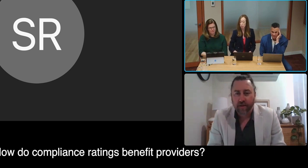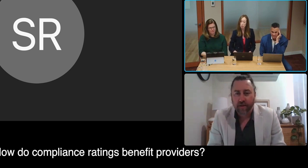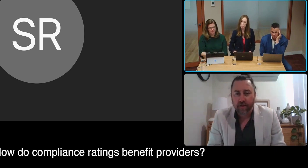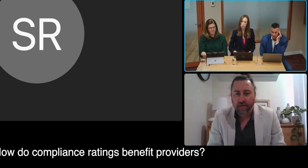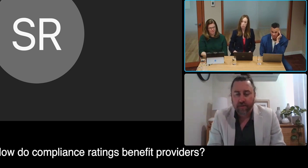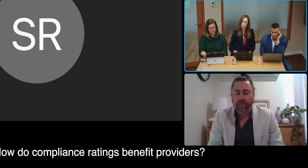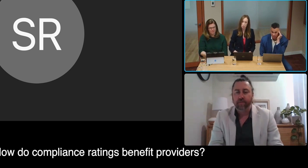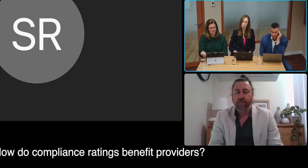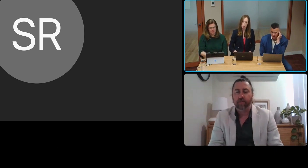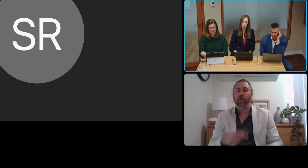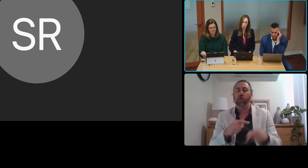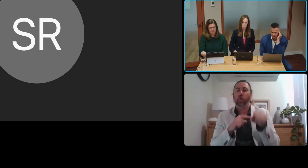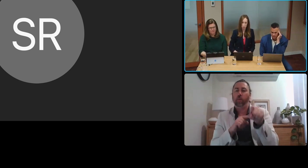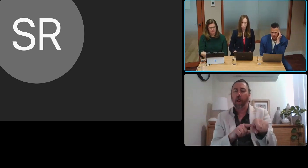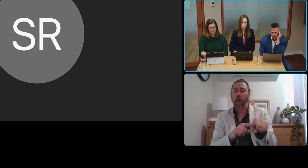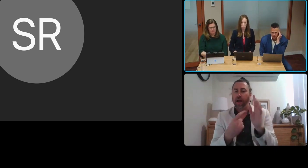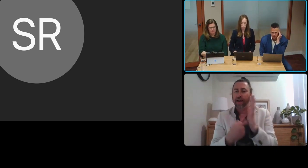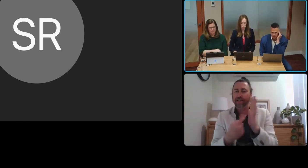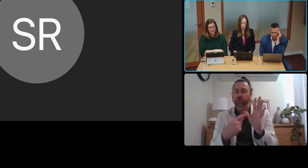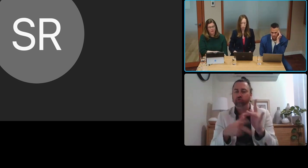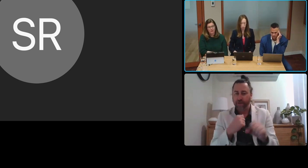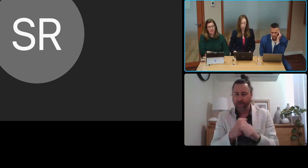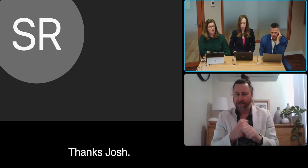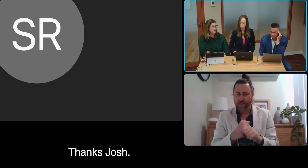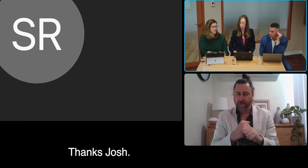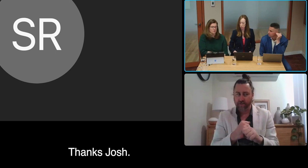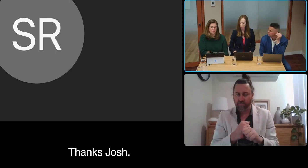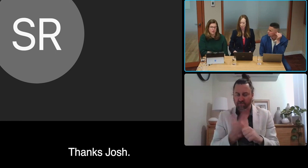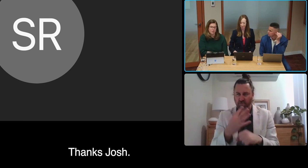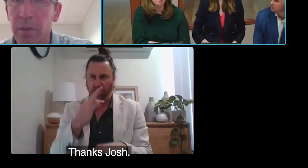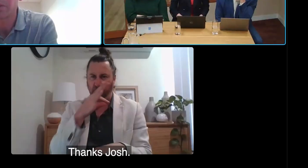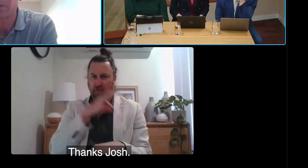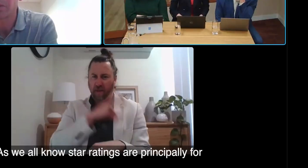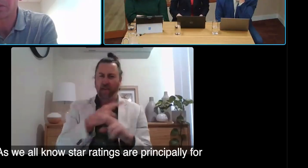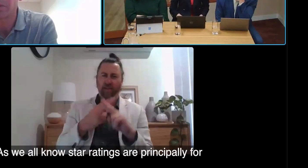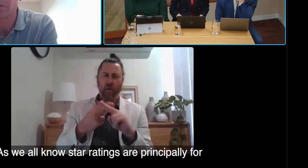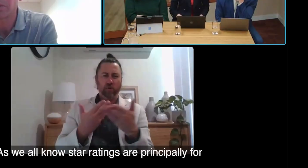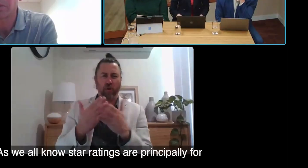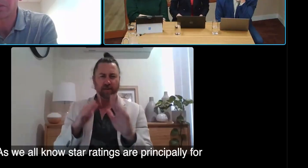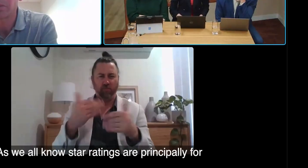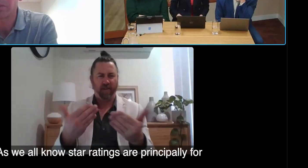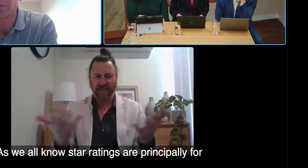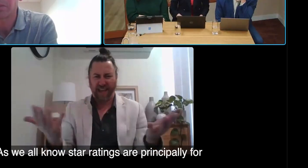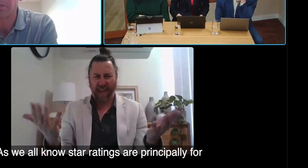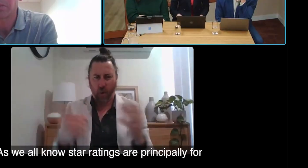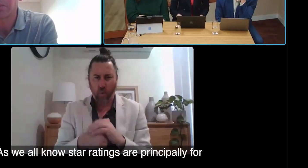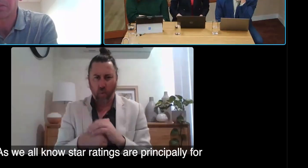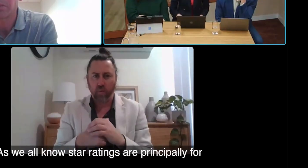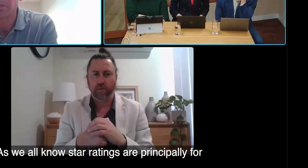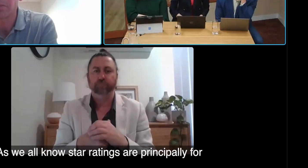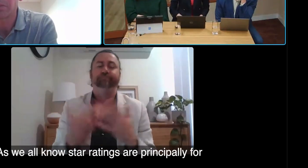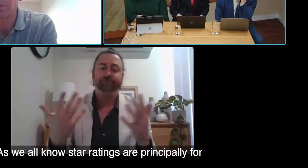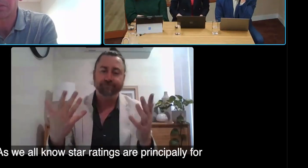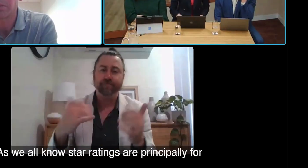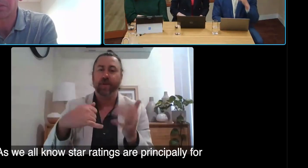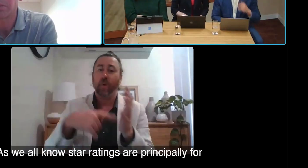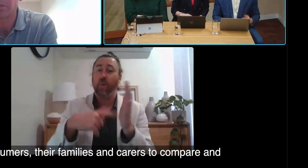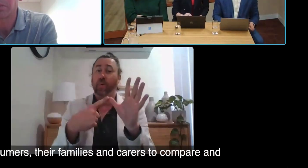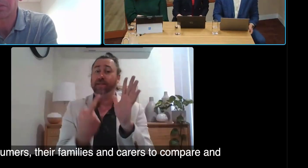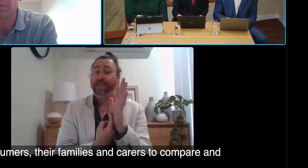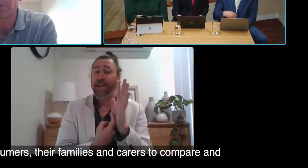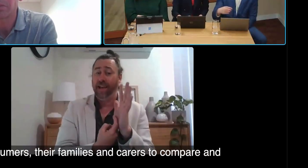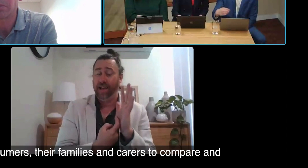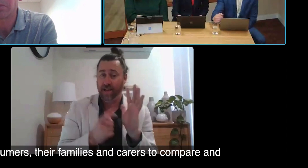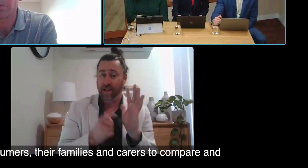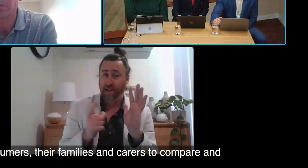compliance ratings benefit providers? Thanks, Josh. As we all know, star ratings are for principally